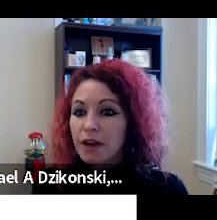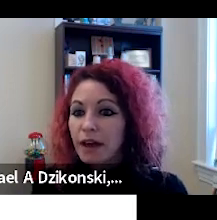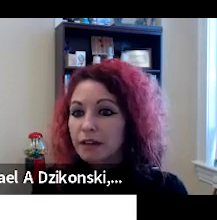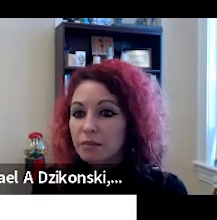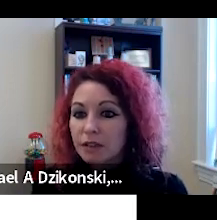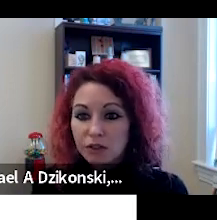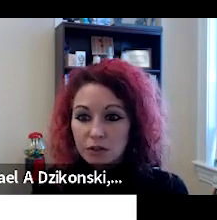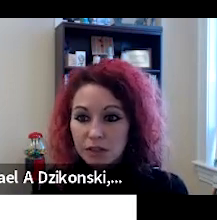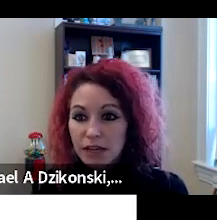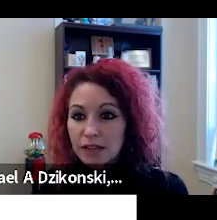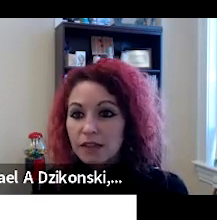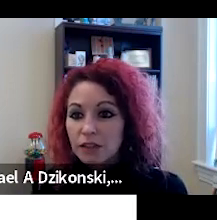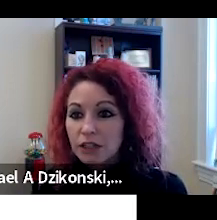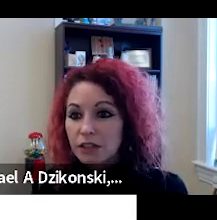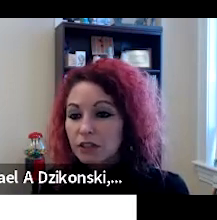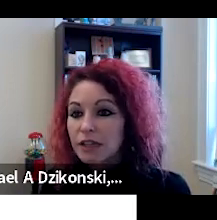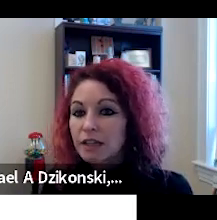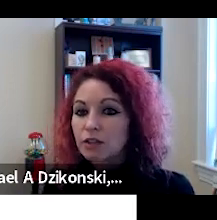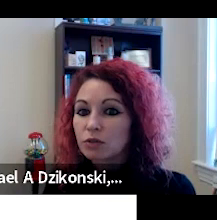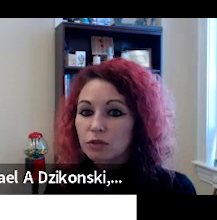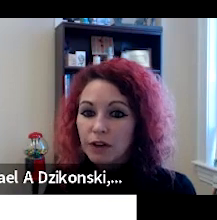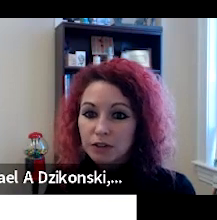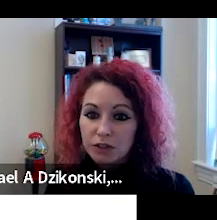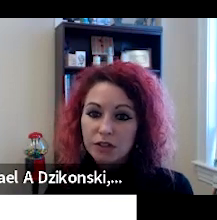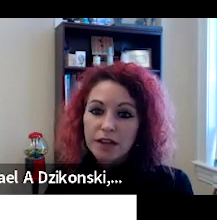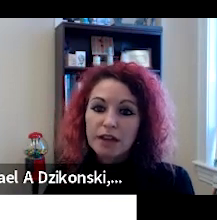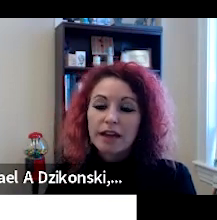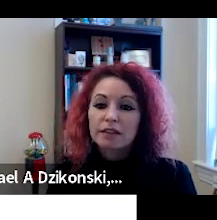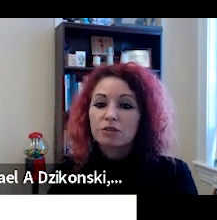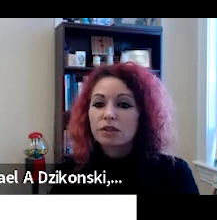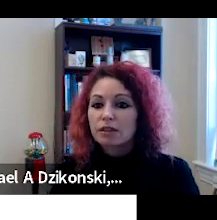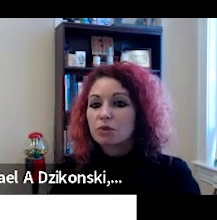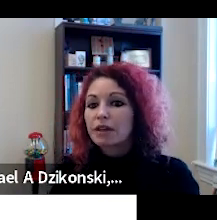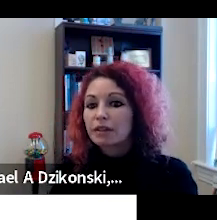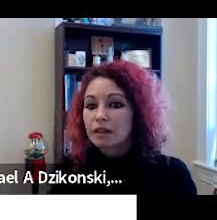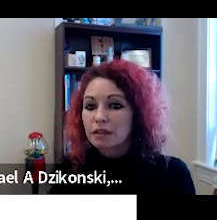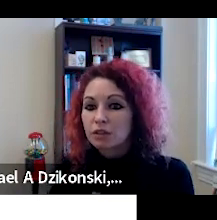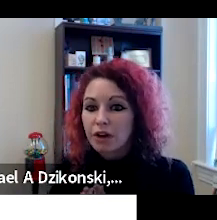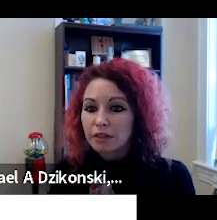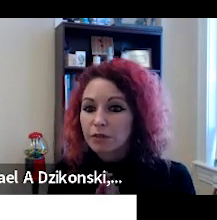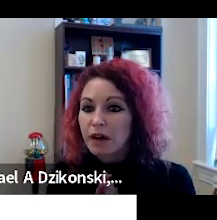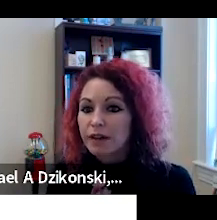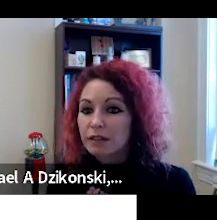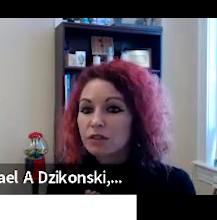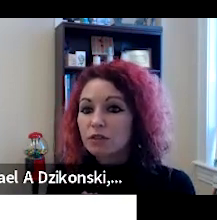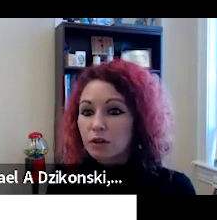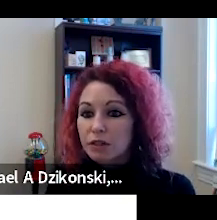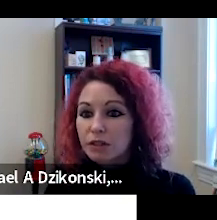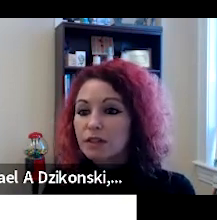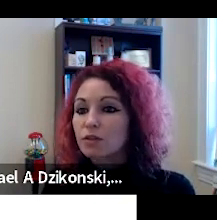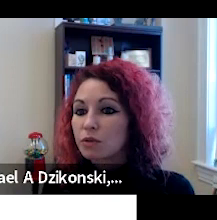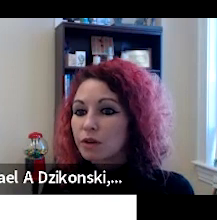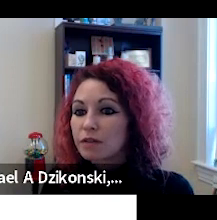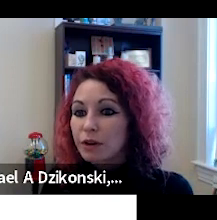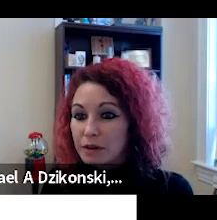health, economic circumstance, education, and social factors, and they use that to rank census tracts from the highest to the